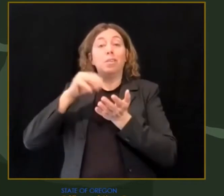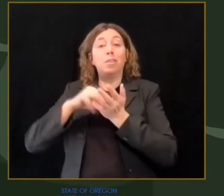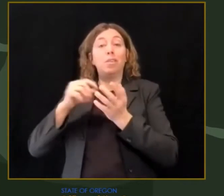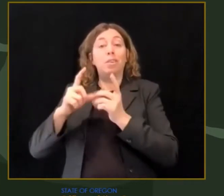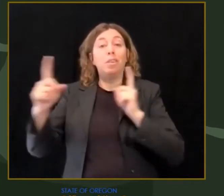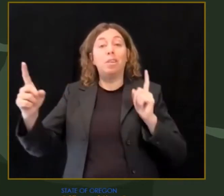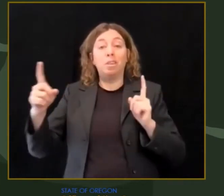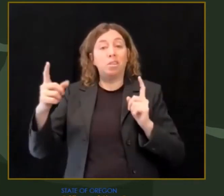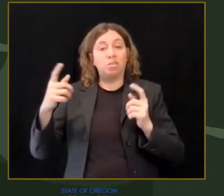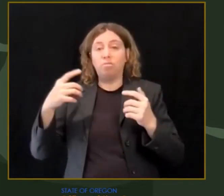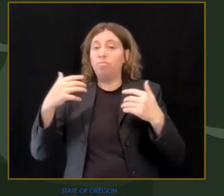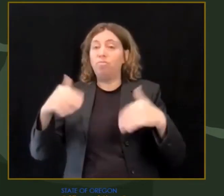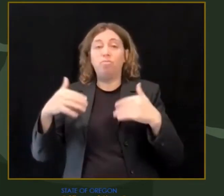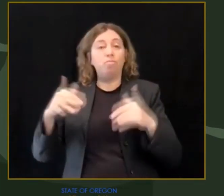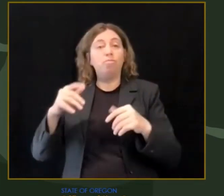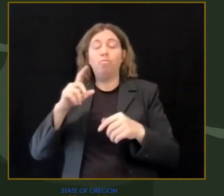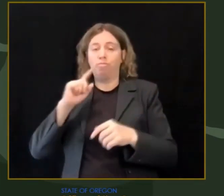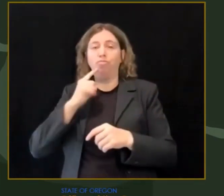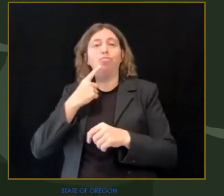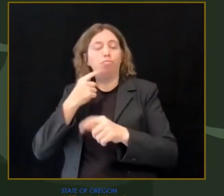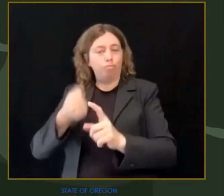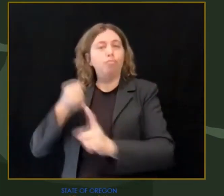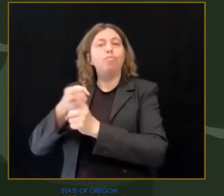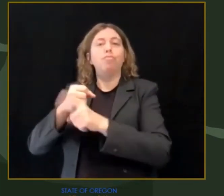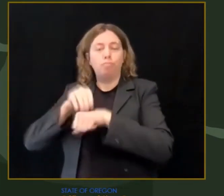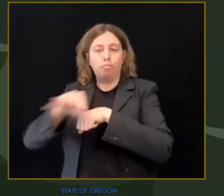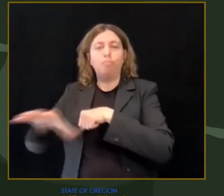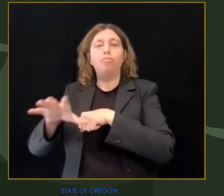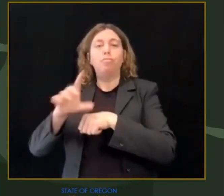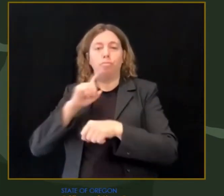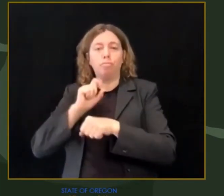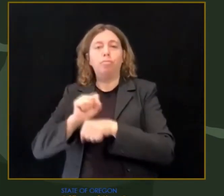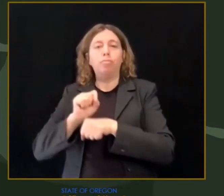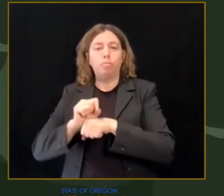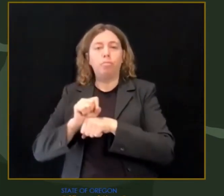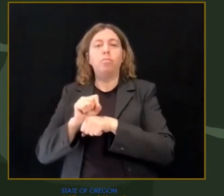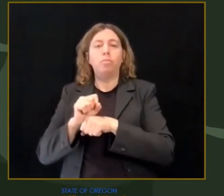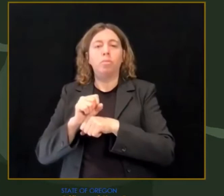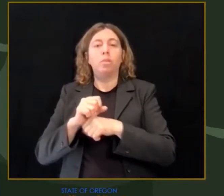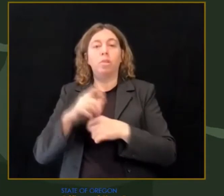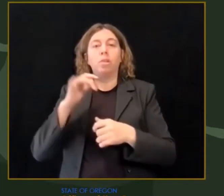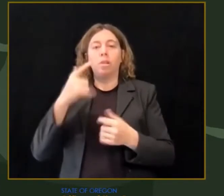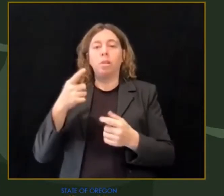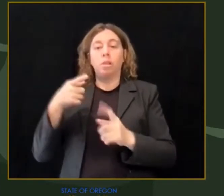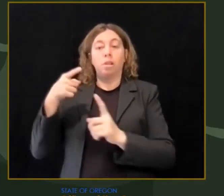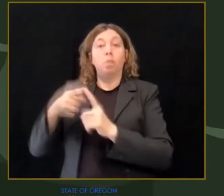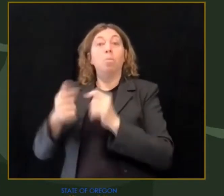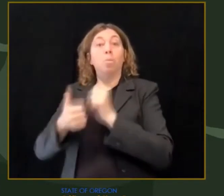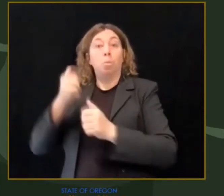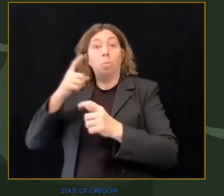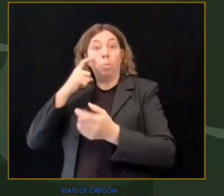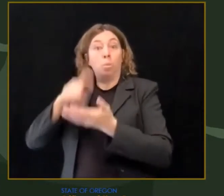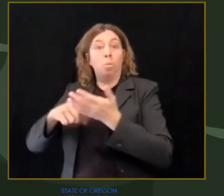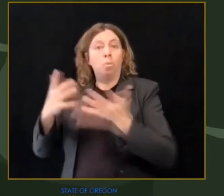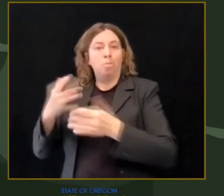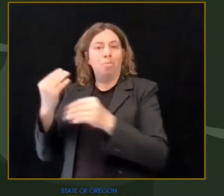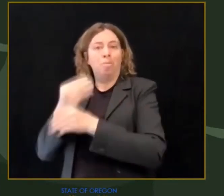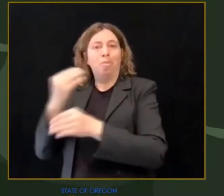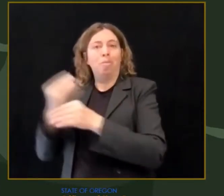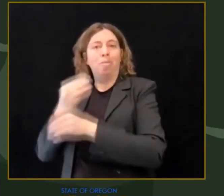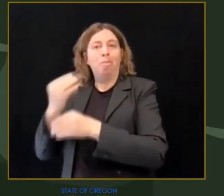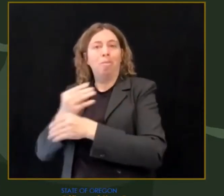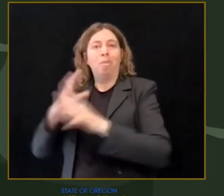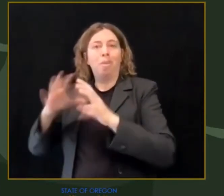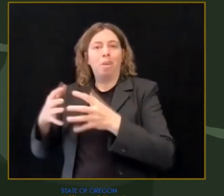is especially true in mathematics, with students likely to lose 5 to 9 months on average of